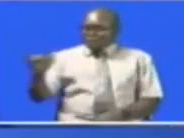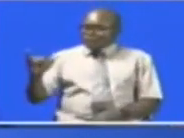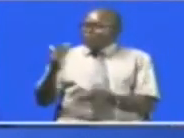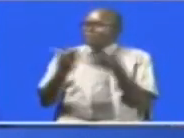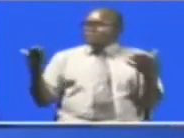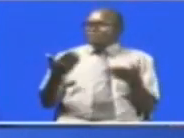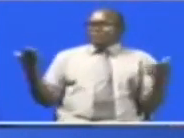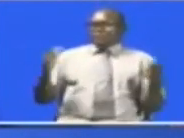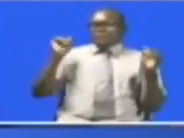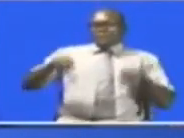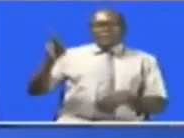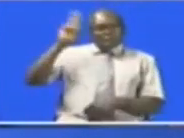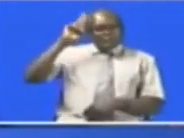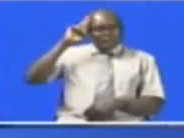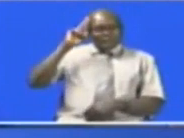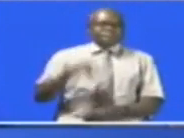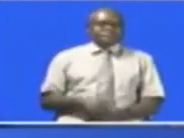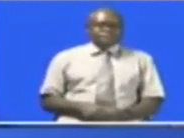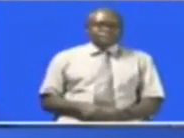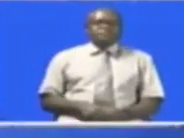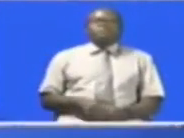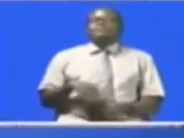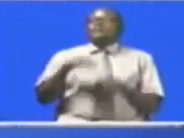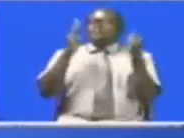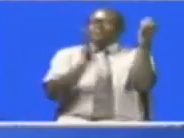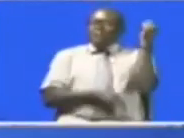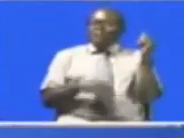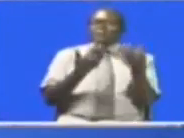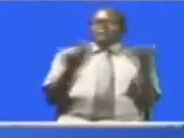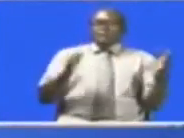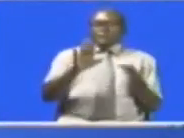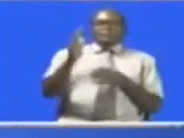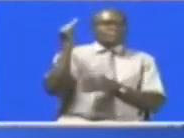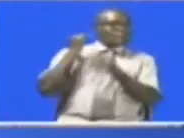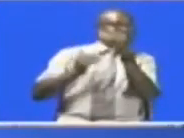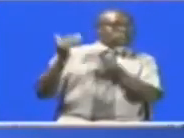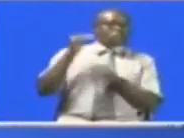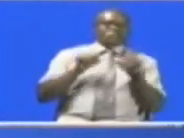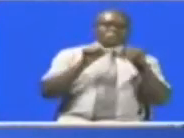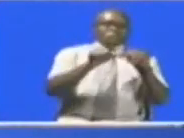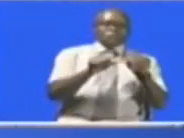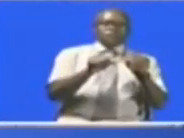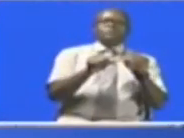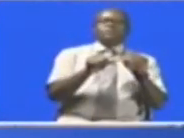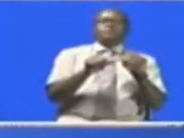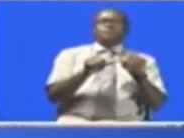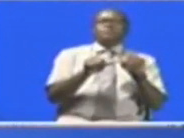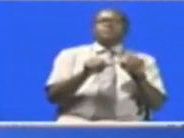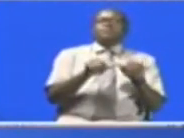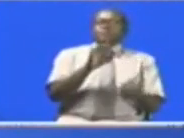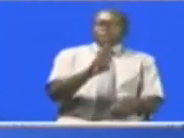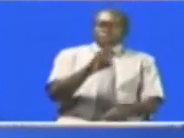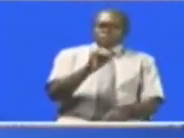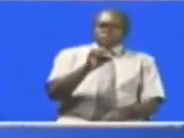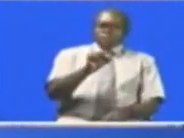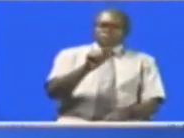are some of the things that I can remember. Yeah, but it's just a dark spot in your history. Yes, and you know, you moved on, definitely. Yes, yeah. And the